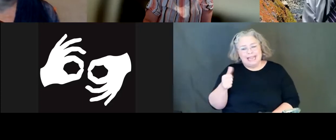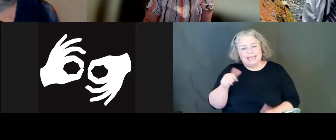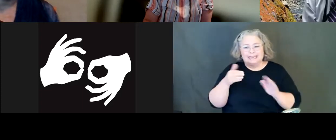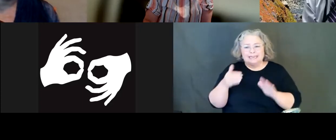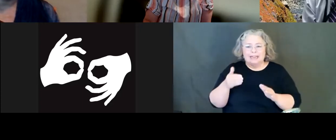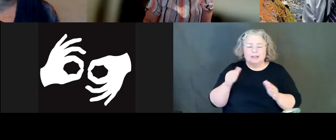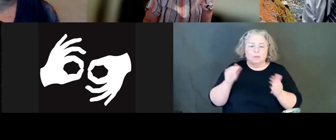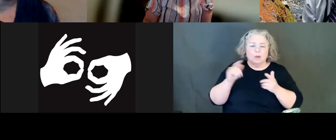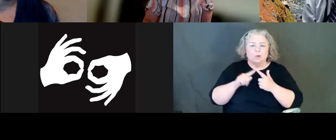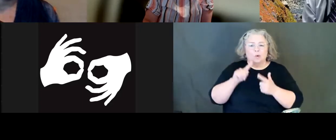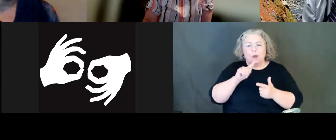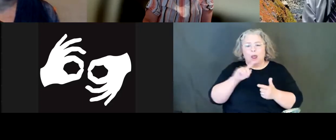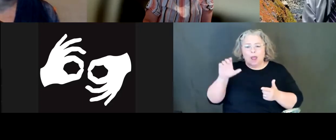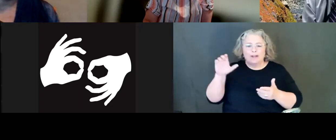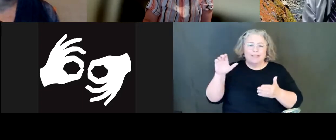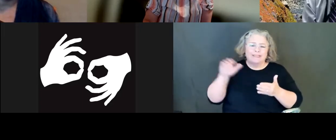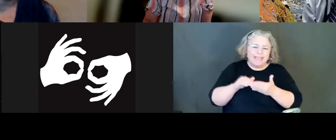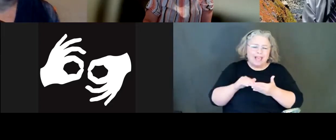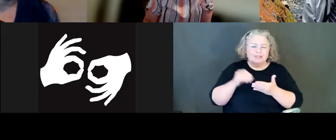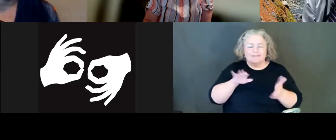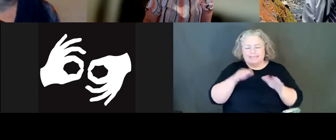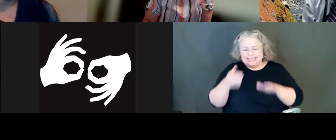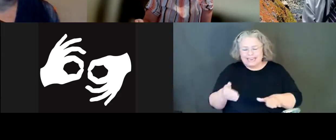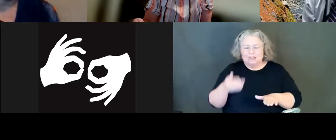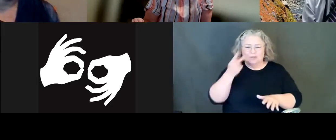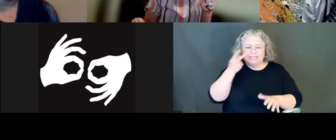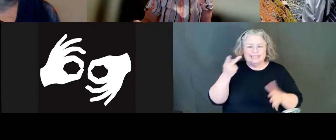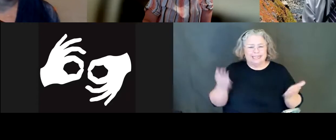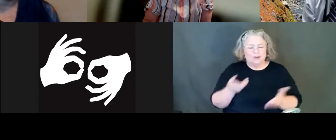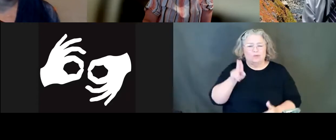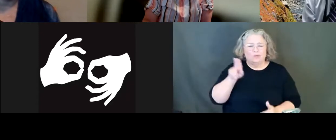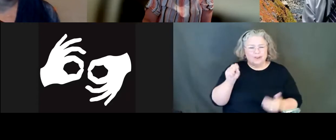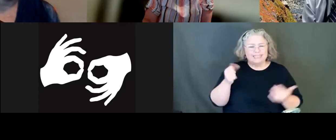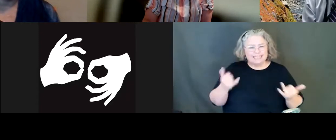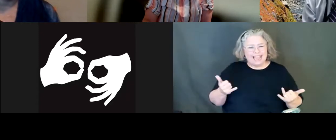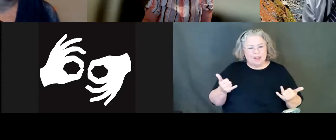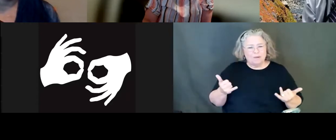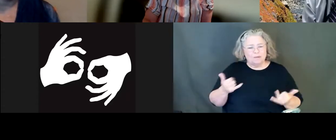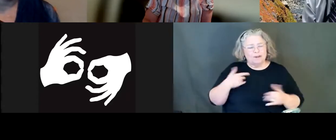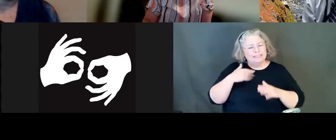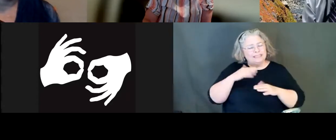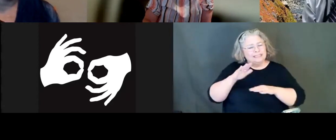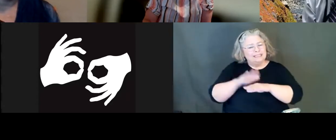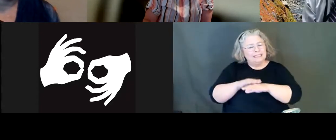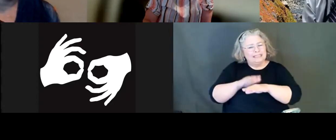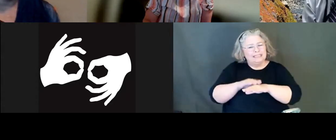of deaths that we're seeing in the United States. So I caution people to